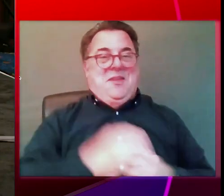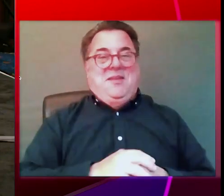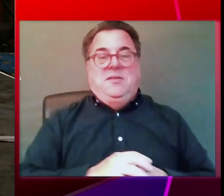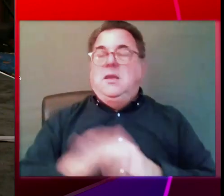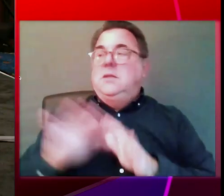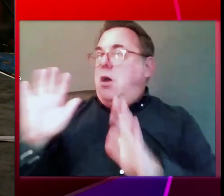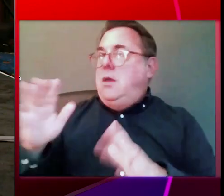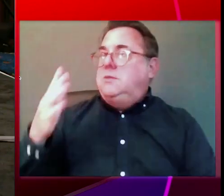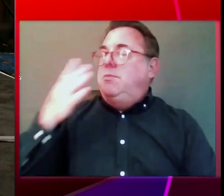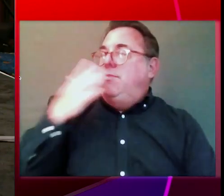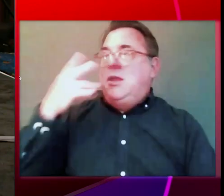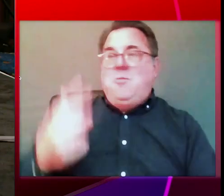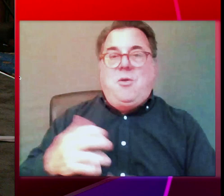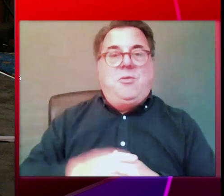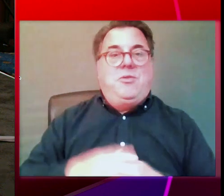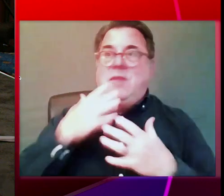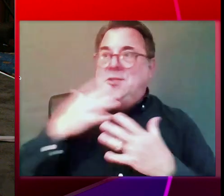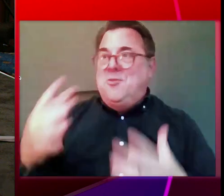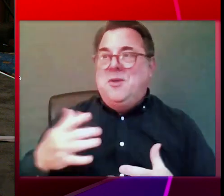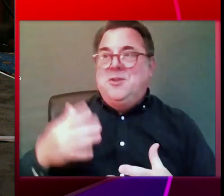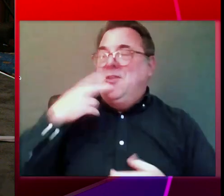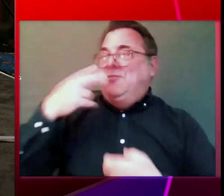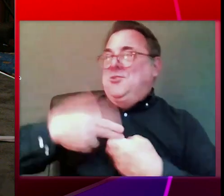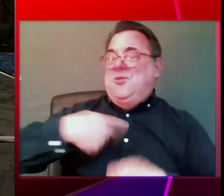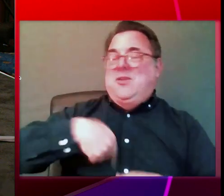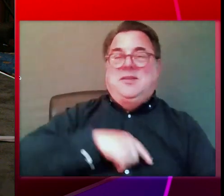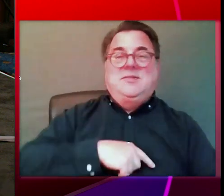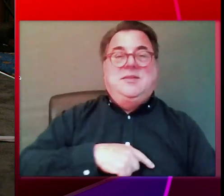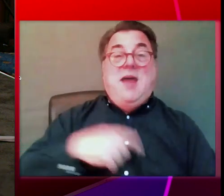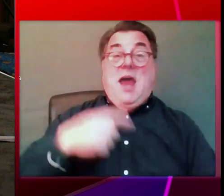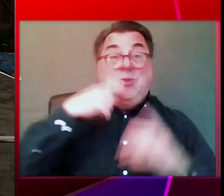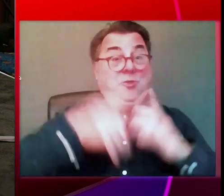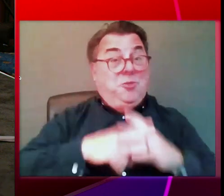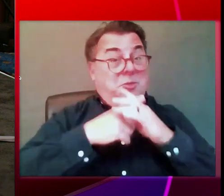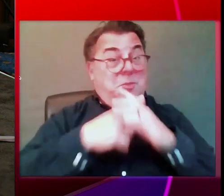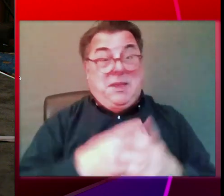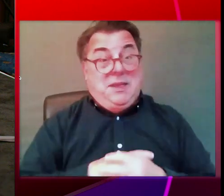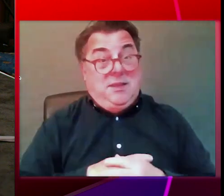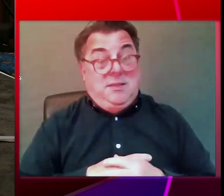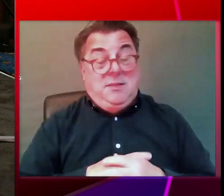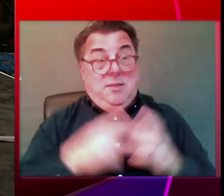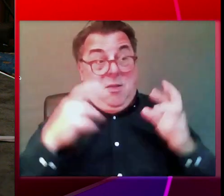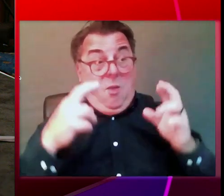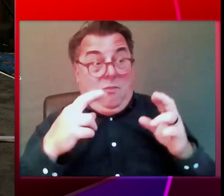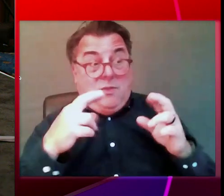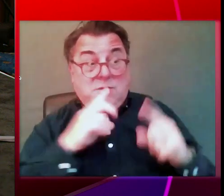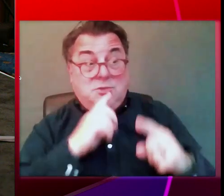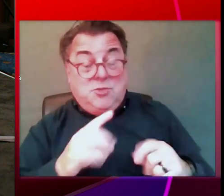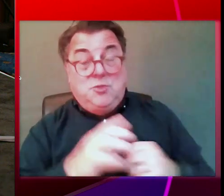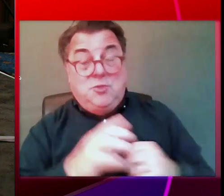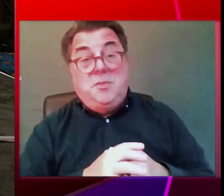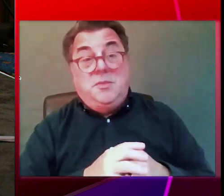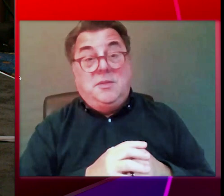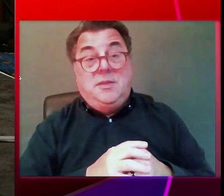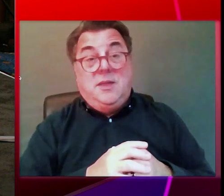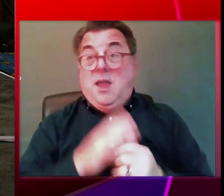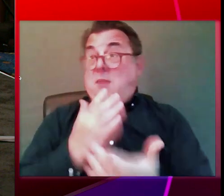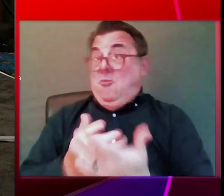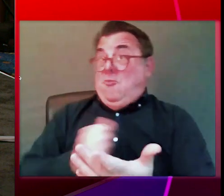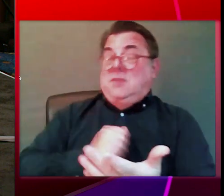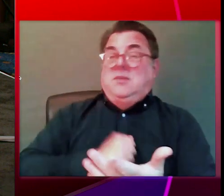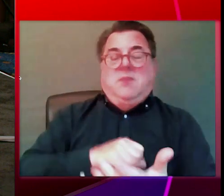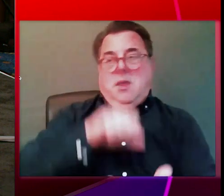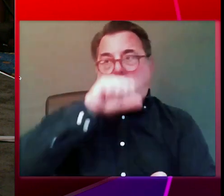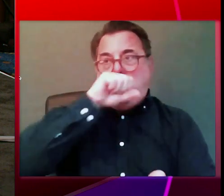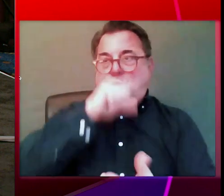you both so much for joining us. I told you at the beginning, and I hopefully I proved myself to you. I really am very passionate